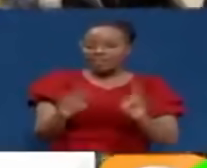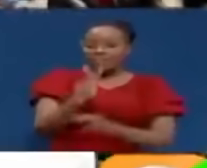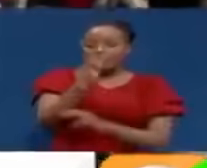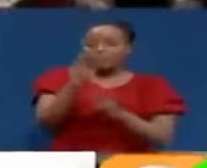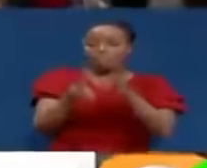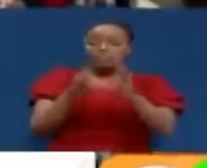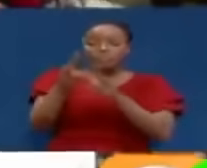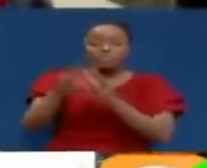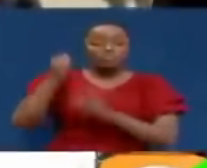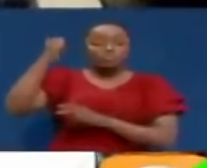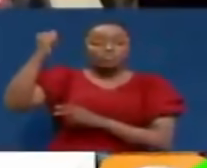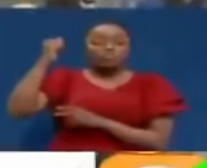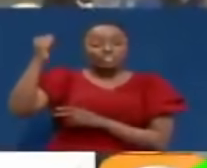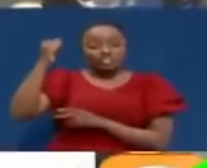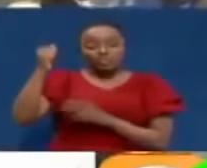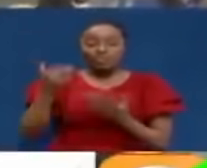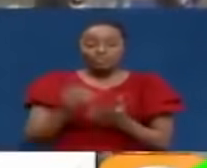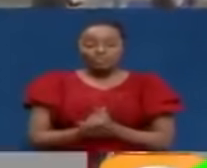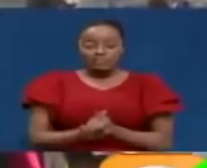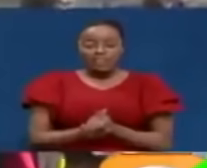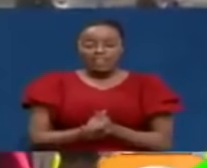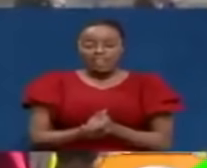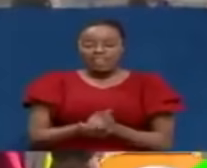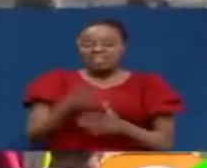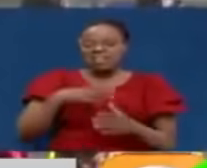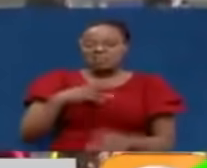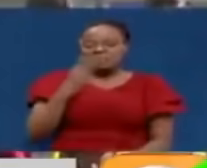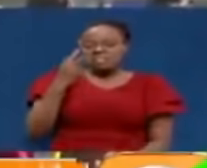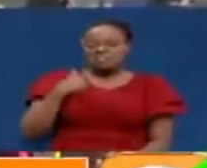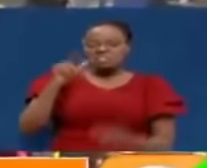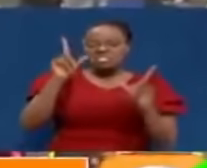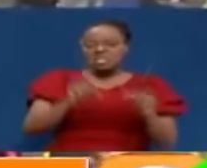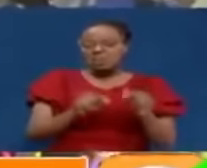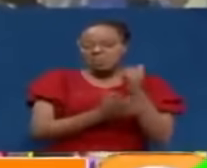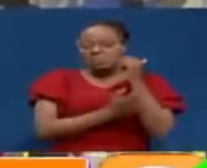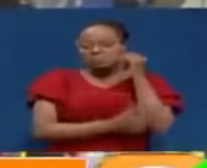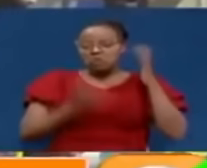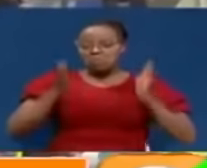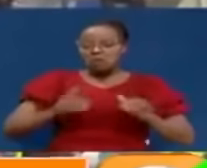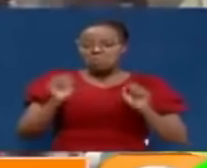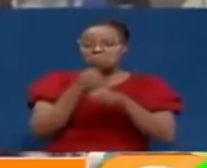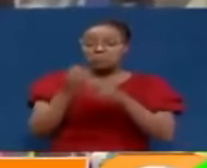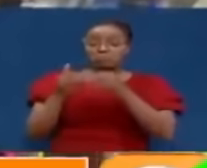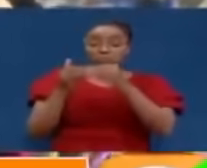the 2022 political rumble. Ati hawa watu wananidharau ati mimi hasla siwezi kuongoza nchi.